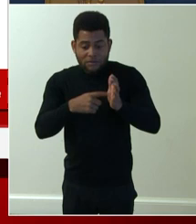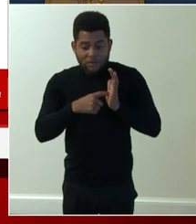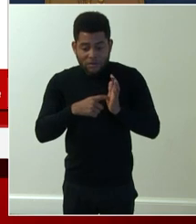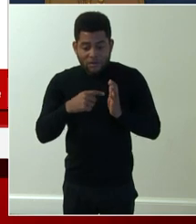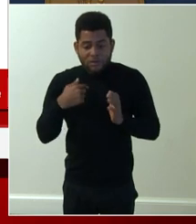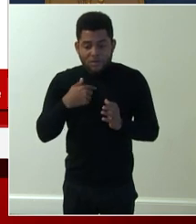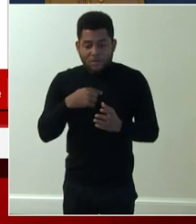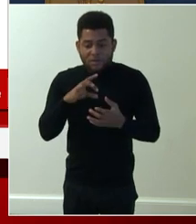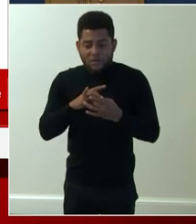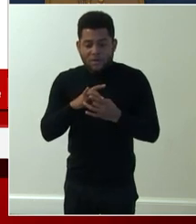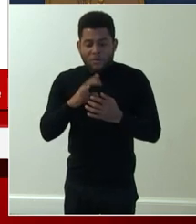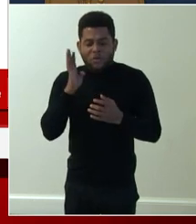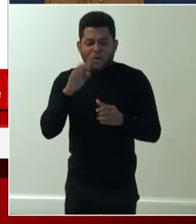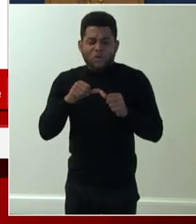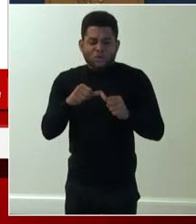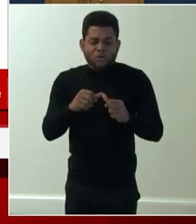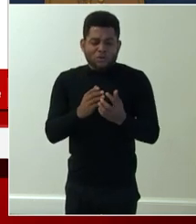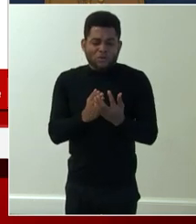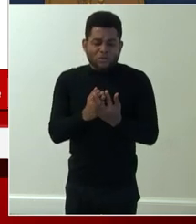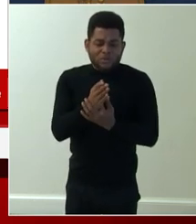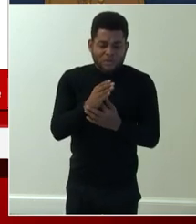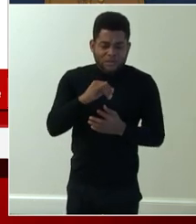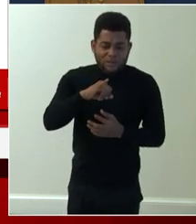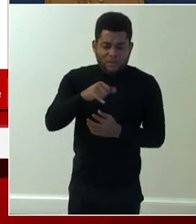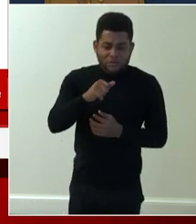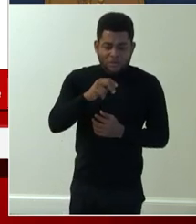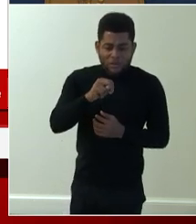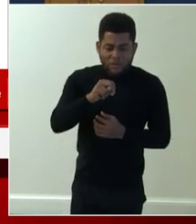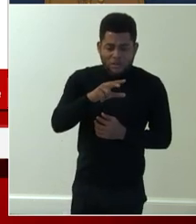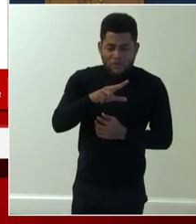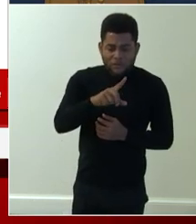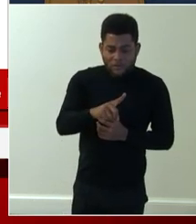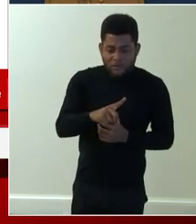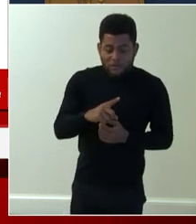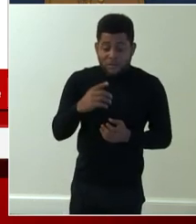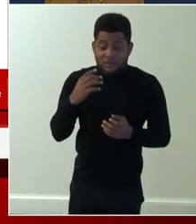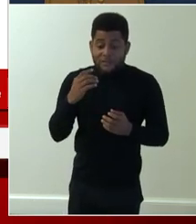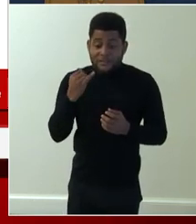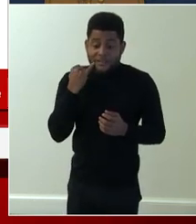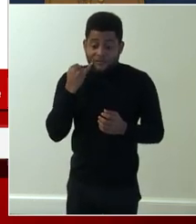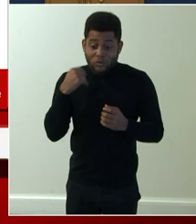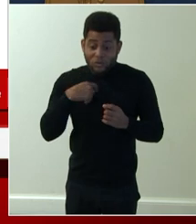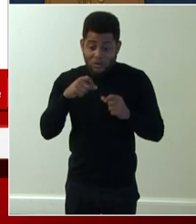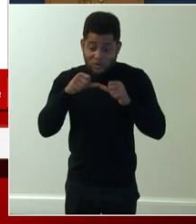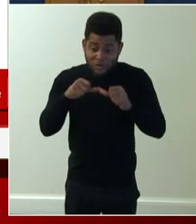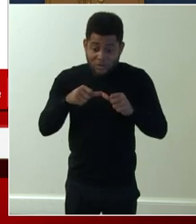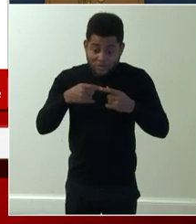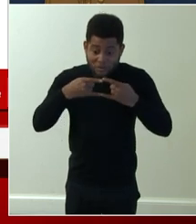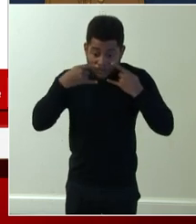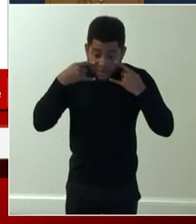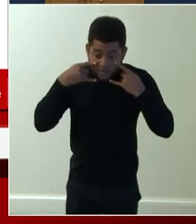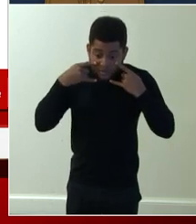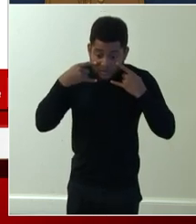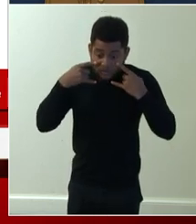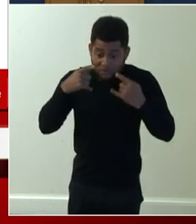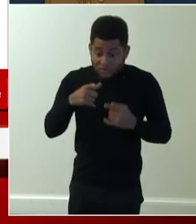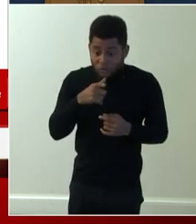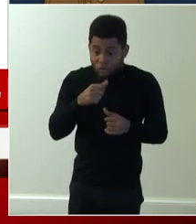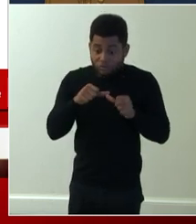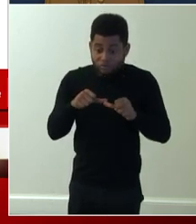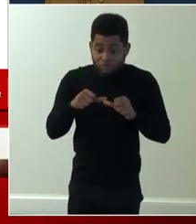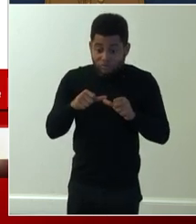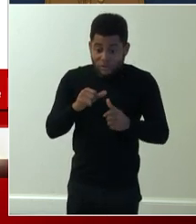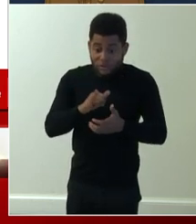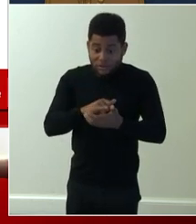will take us through January 31st. And if we need to keep it on, then we'll re-up it at that